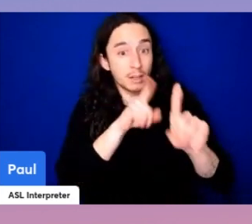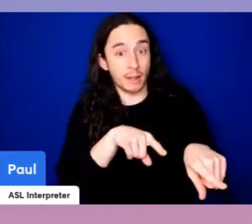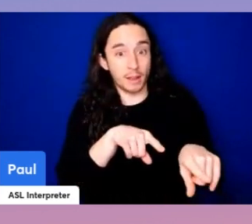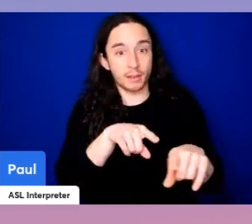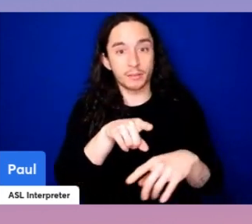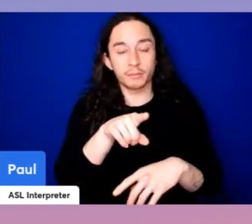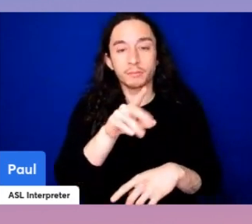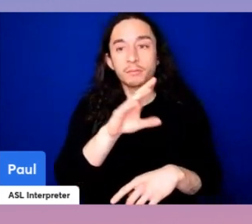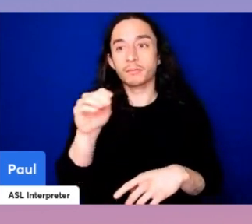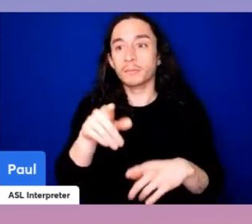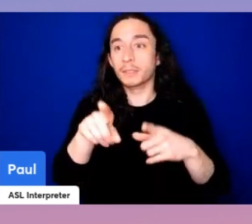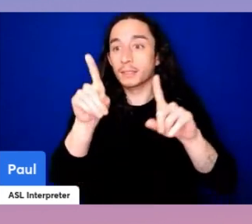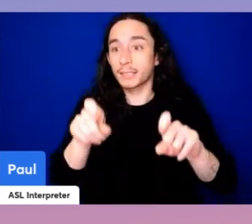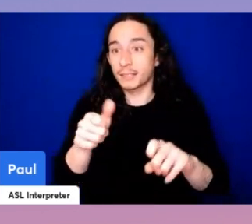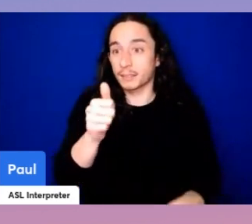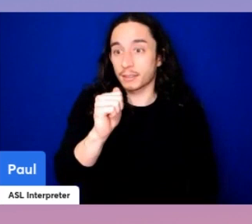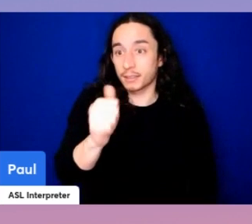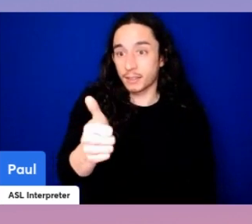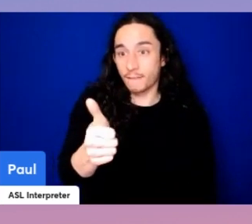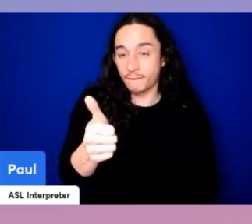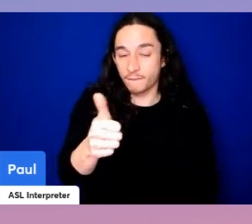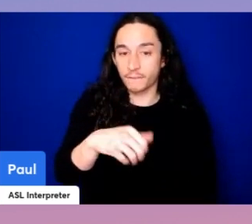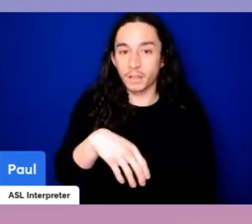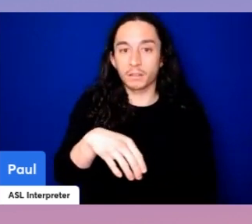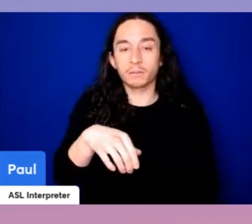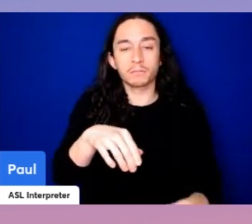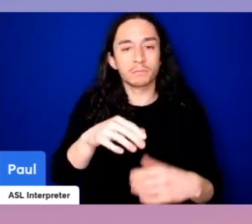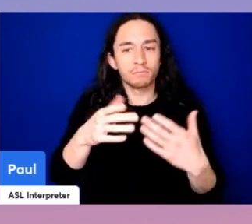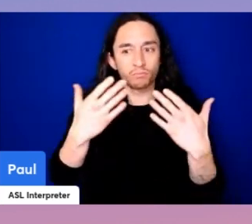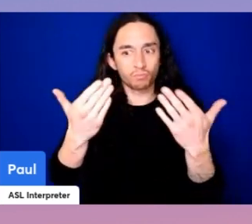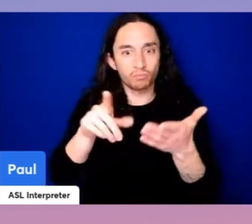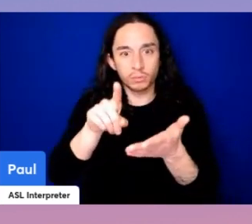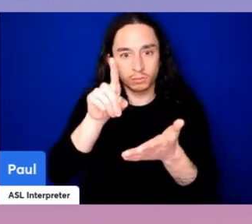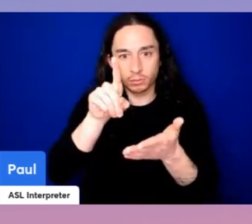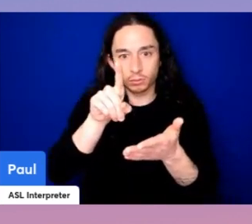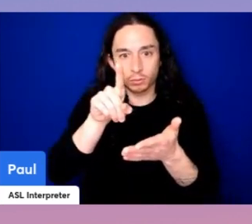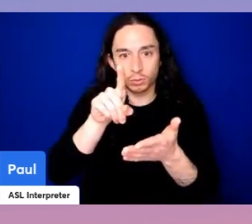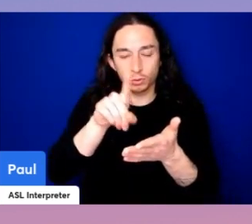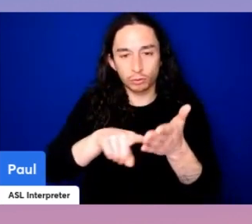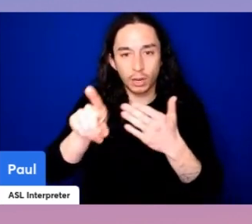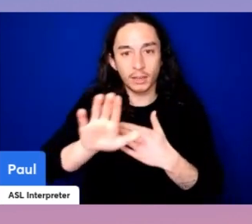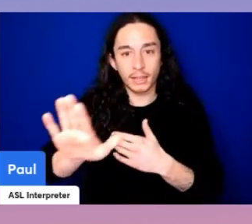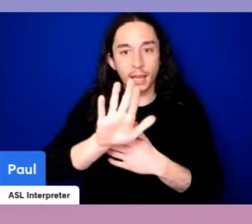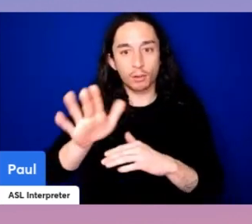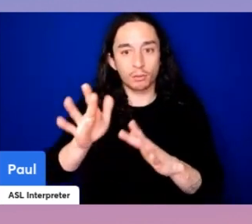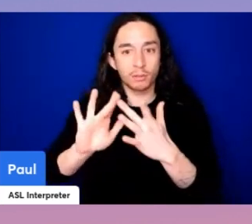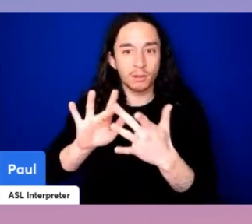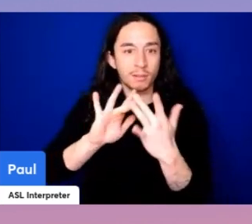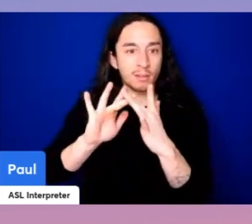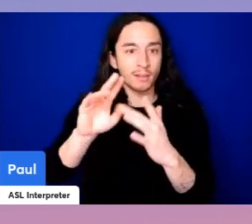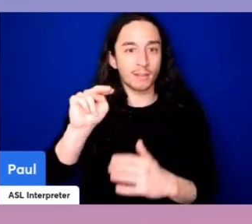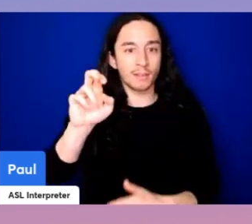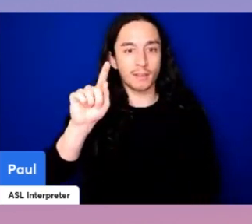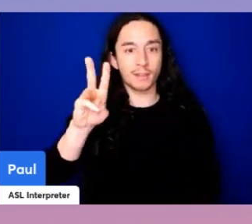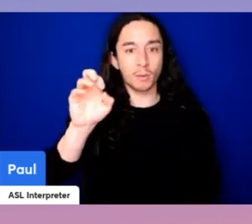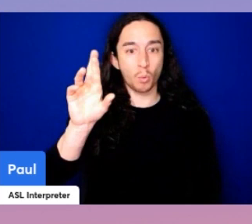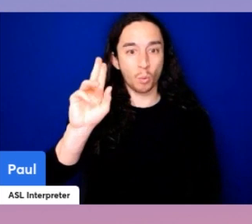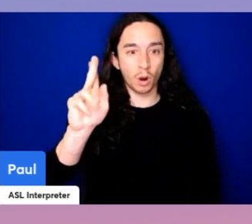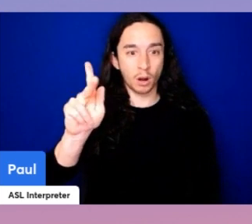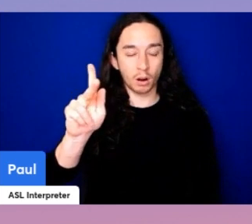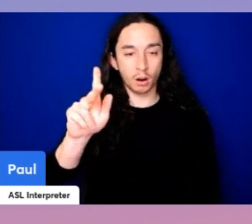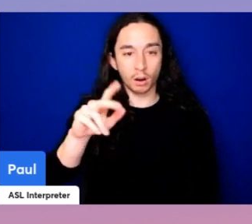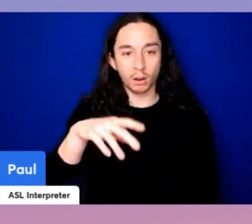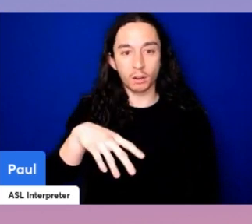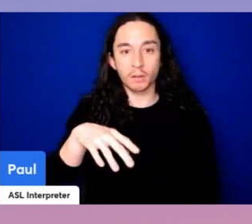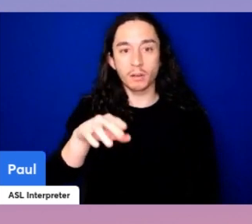and the test itself is just checking the network. So the network partition zone,